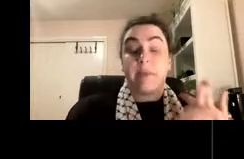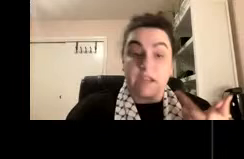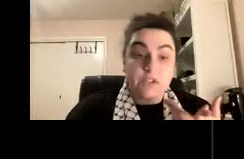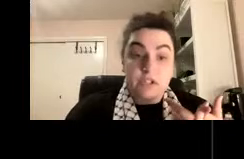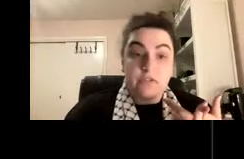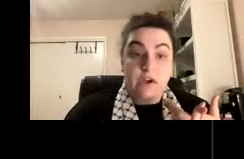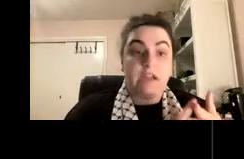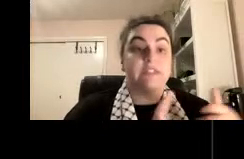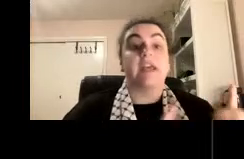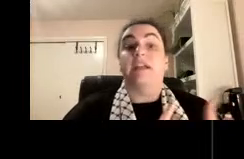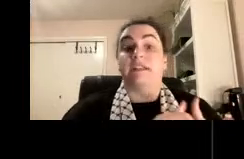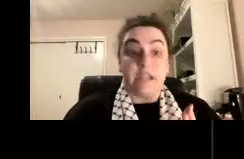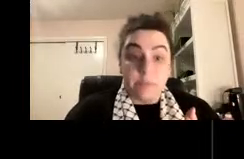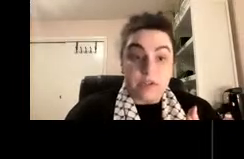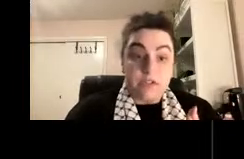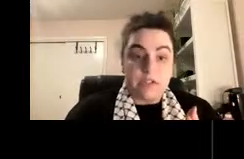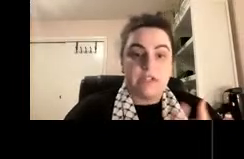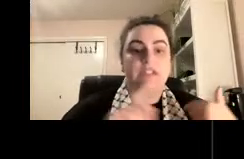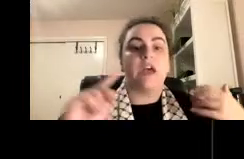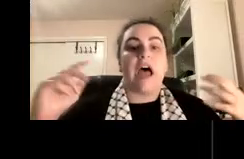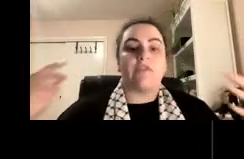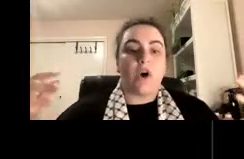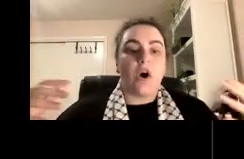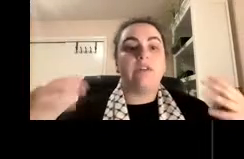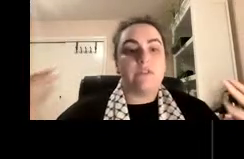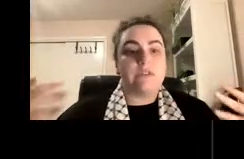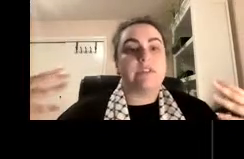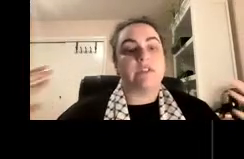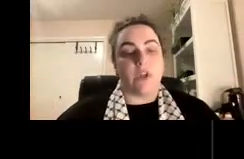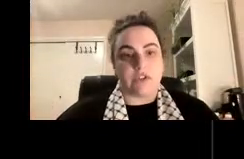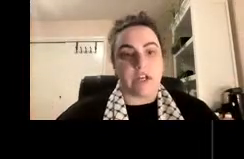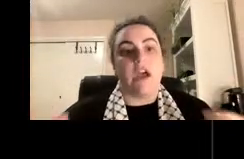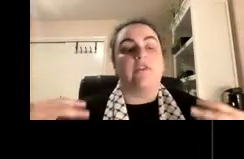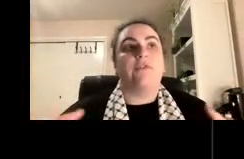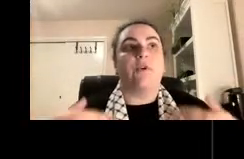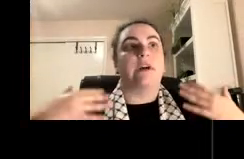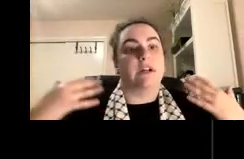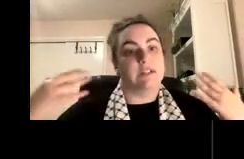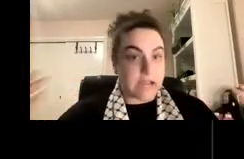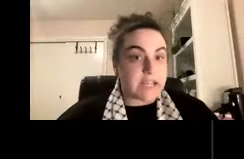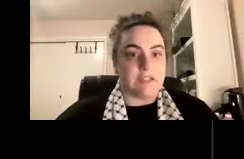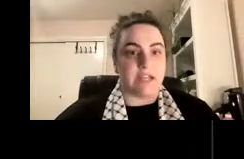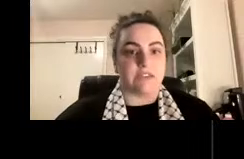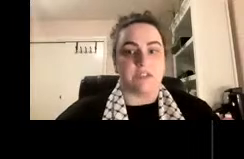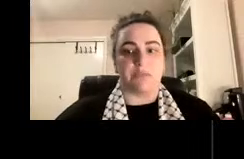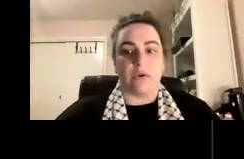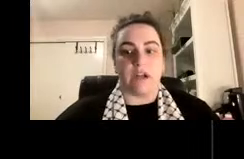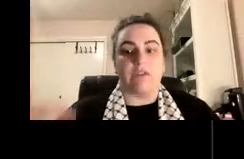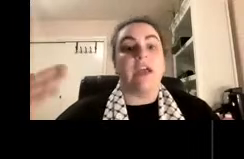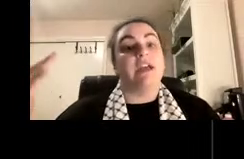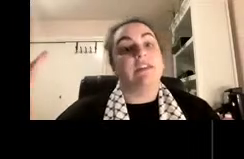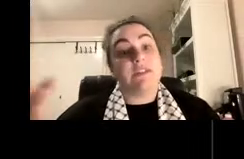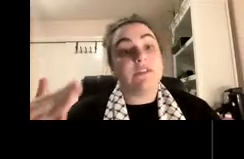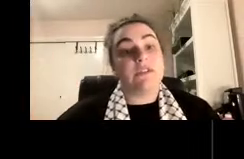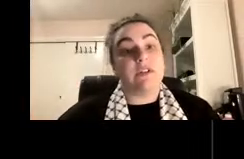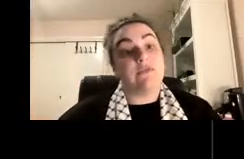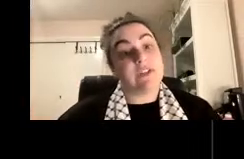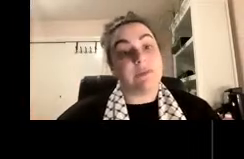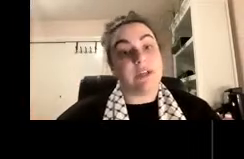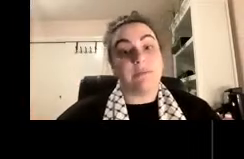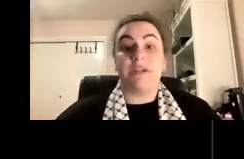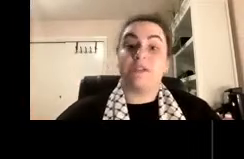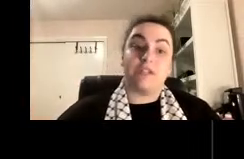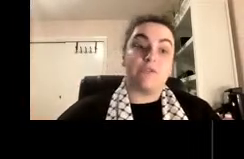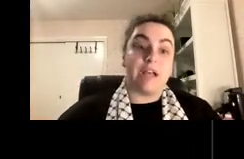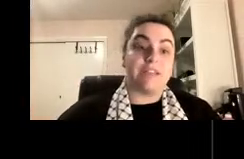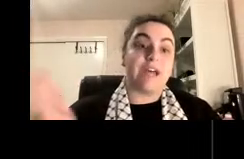state pension funds, labor unions have all used this logic for decades at this point of this is a good